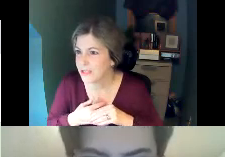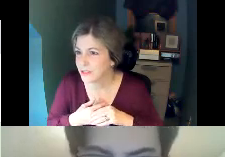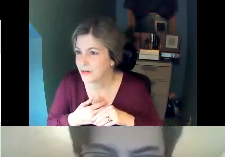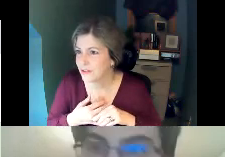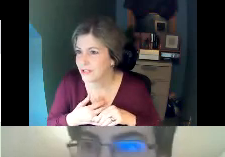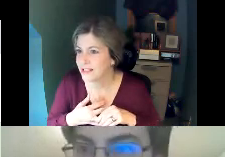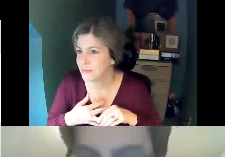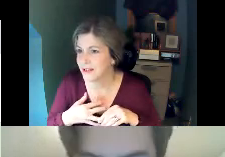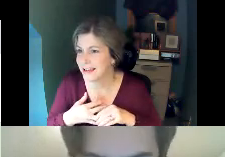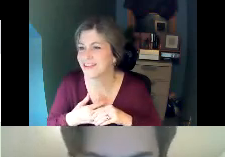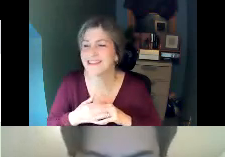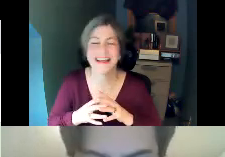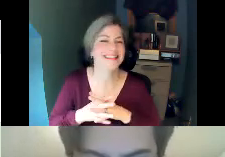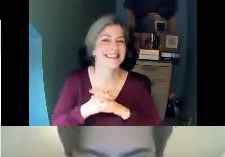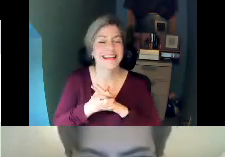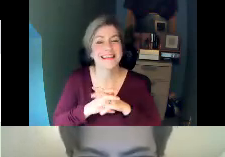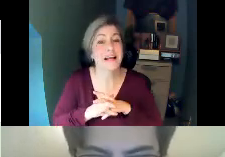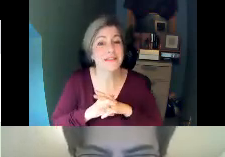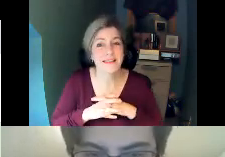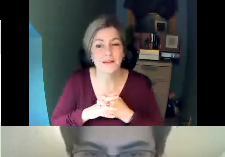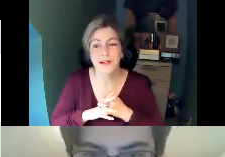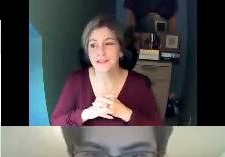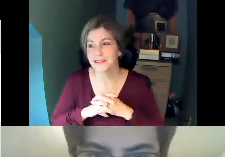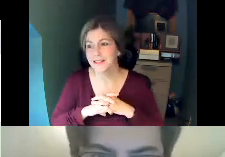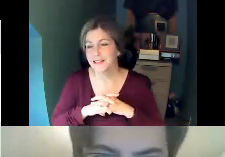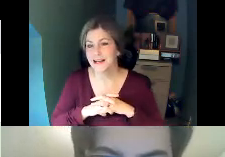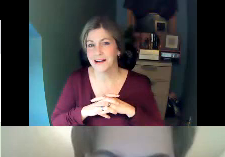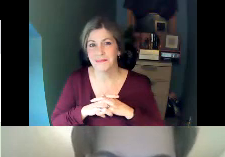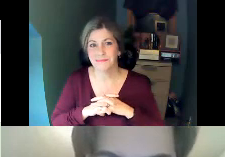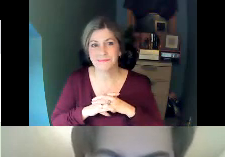they will include other kids' accounts. Yes. Sounds like they will.